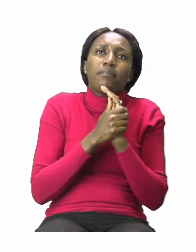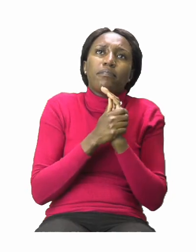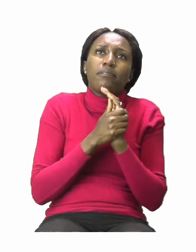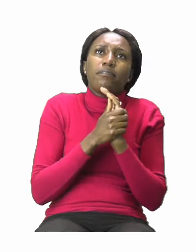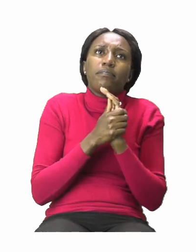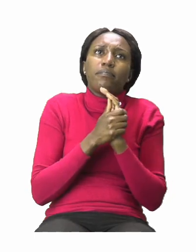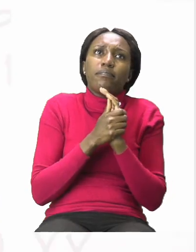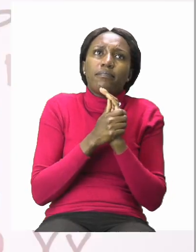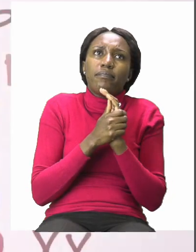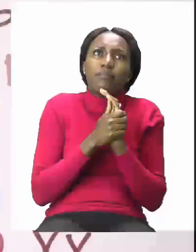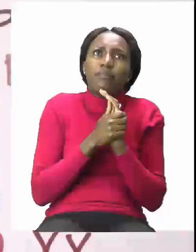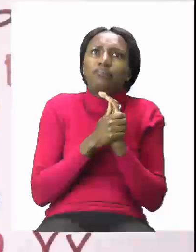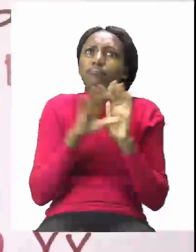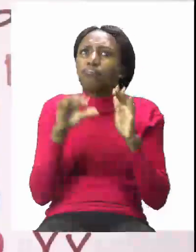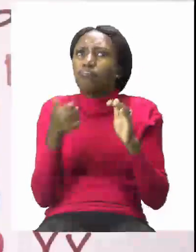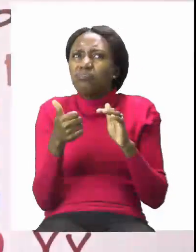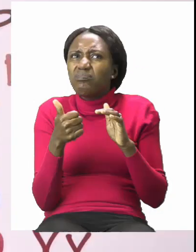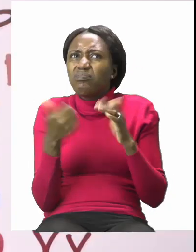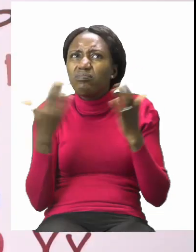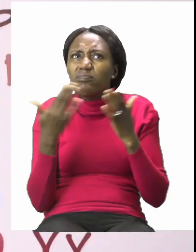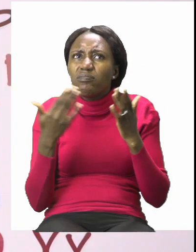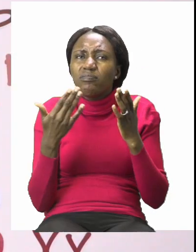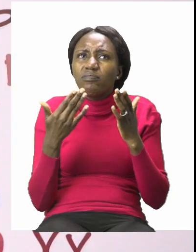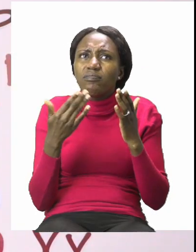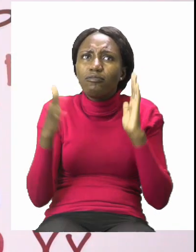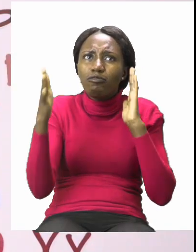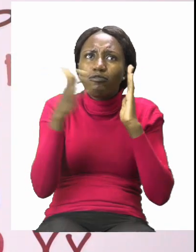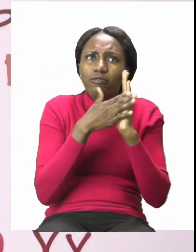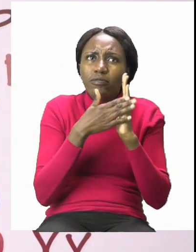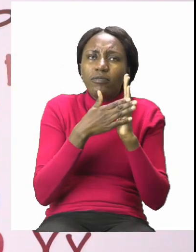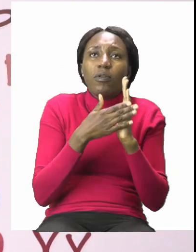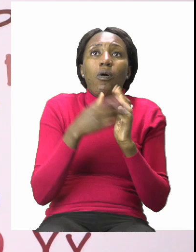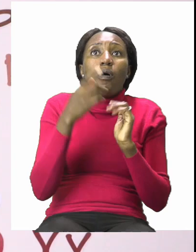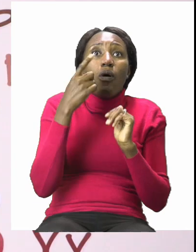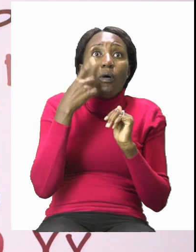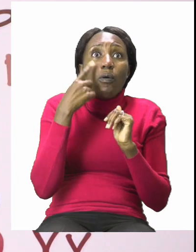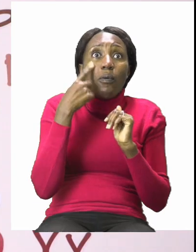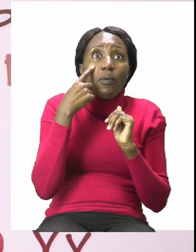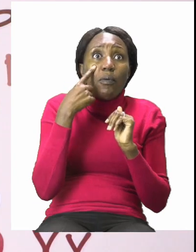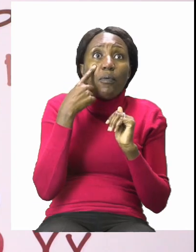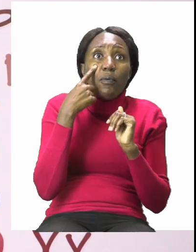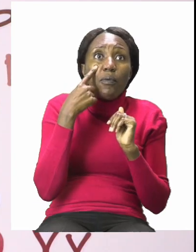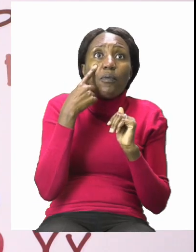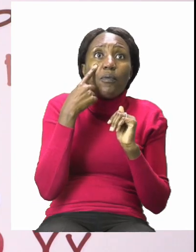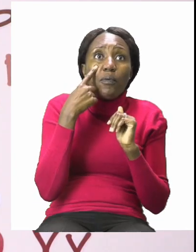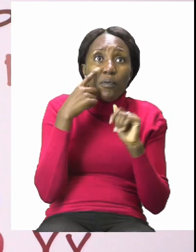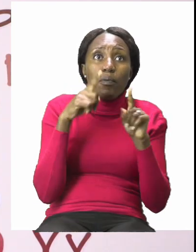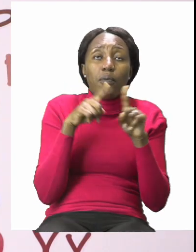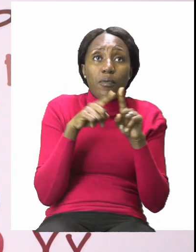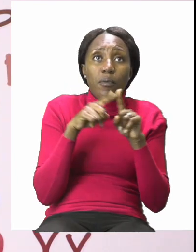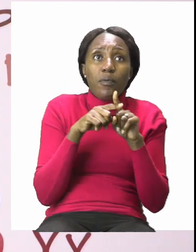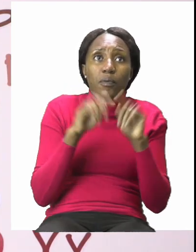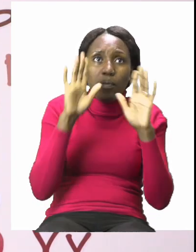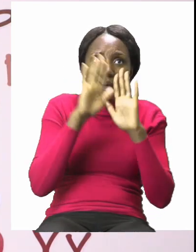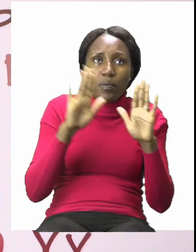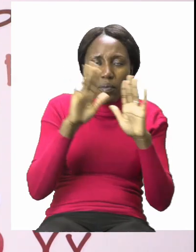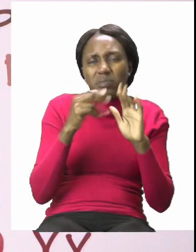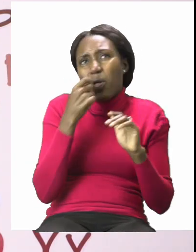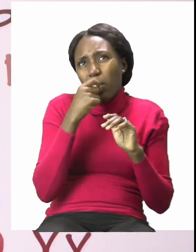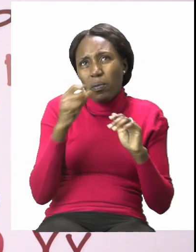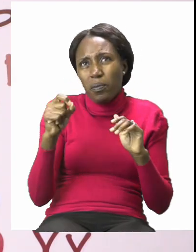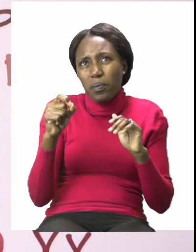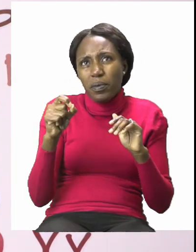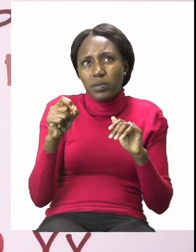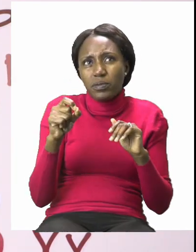looking for the other word door. I have the same one on the board, so I want you with your color or with your pencil to